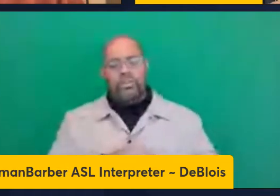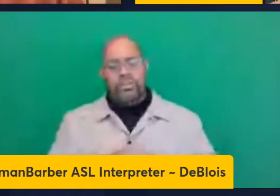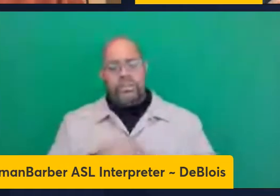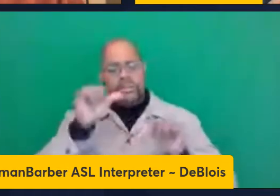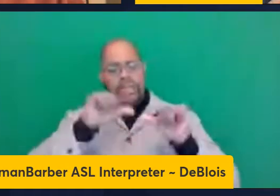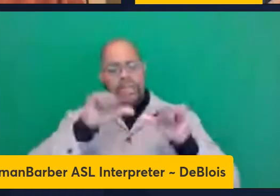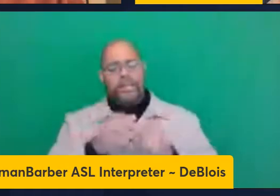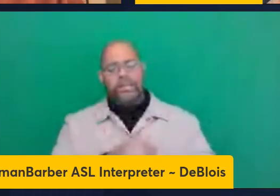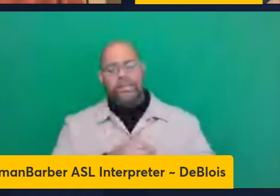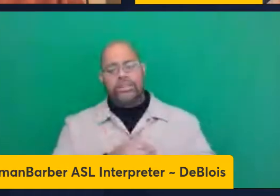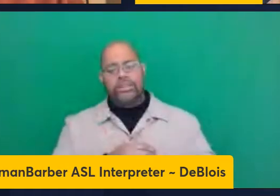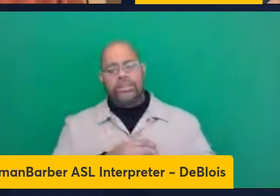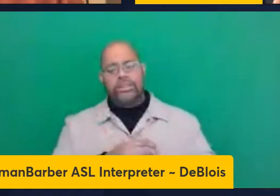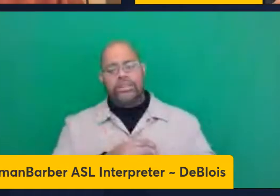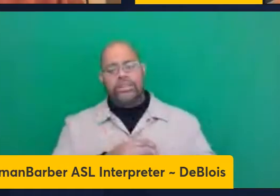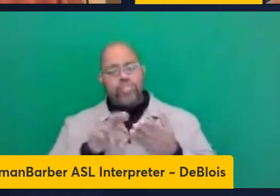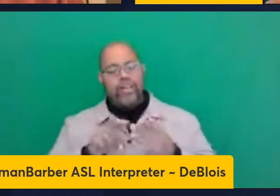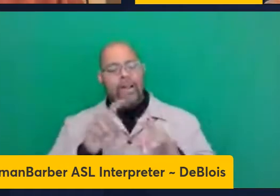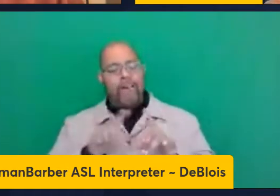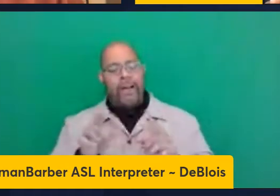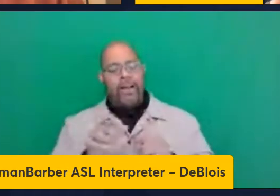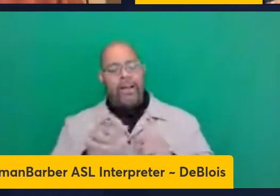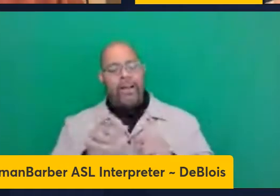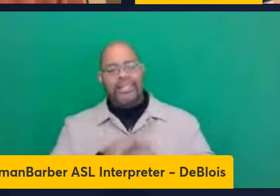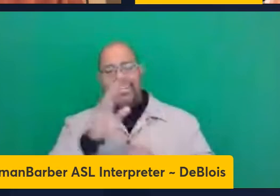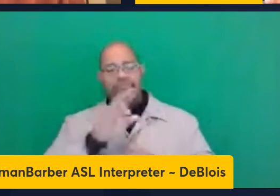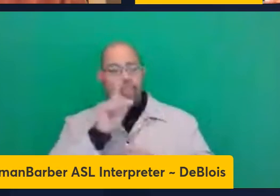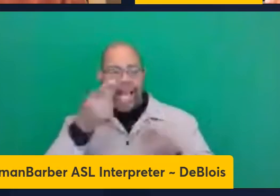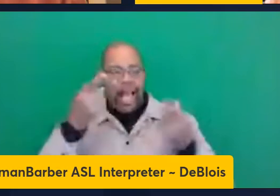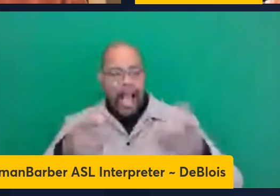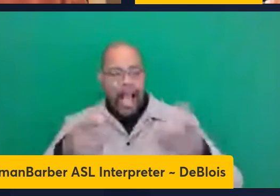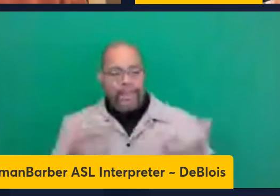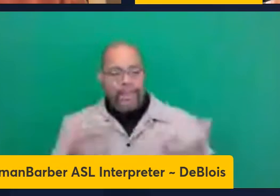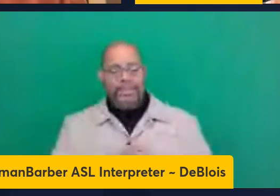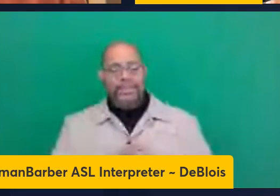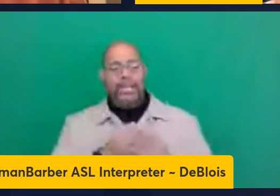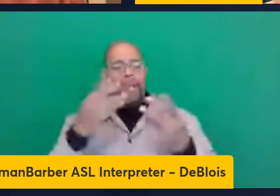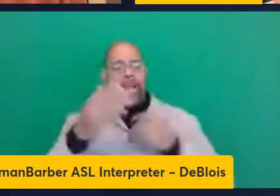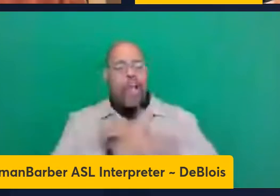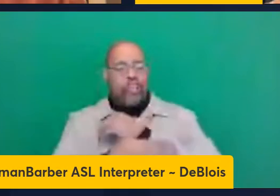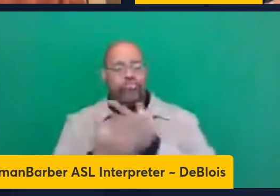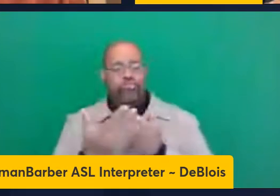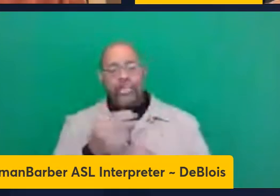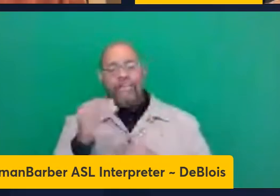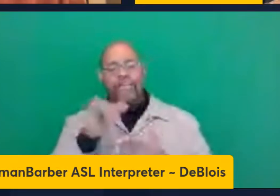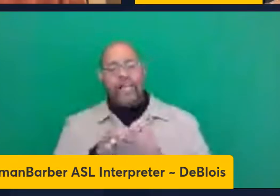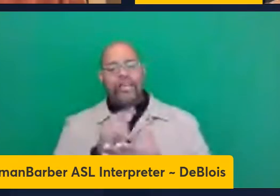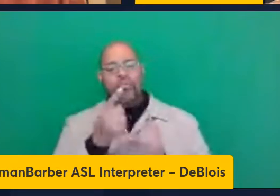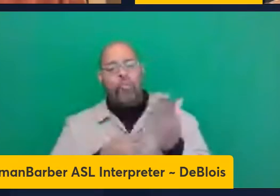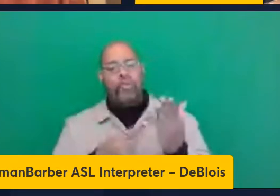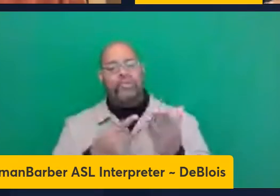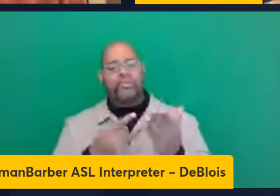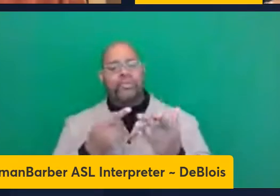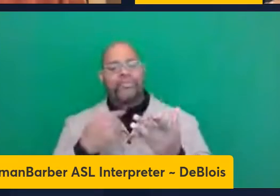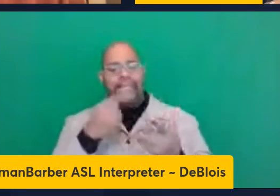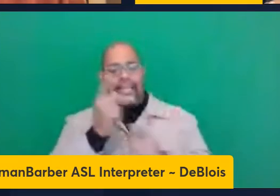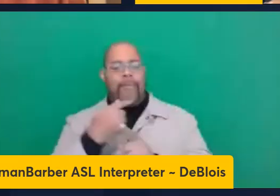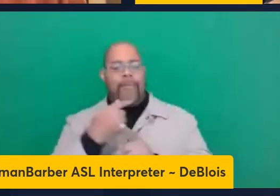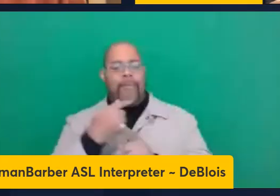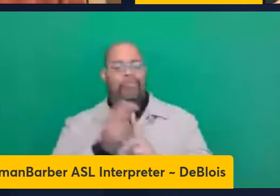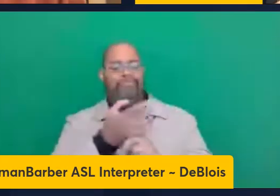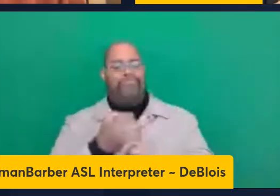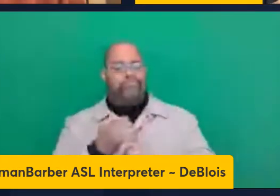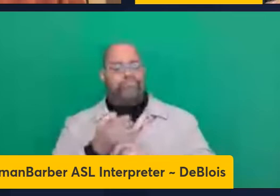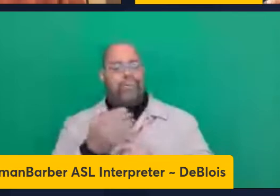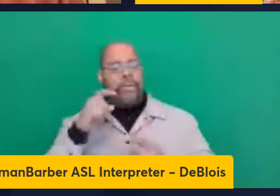and research, but it has never really happened in many countries, and that is what is holding us back. And then we need